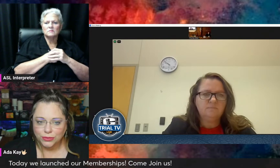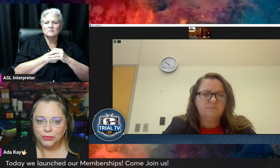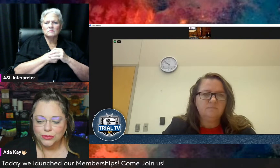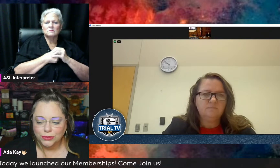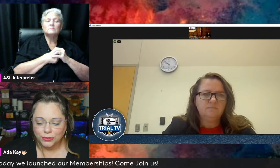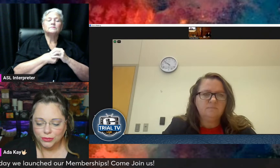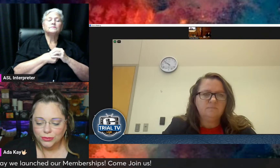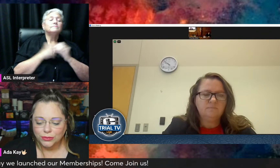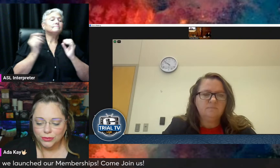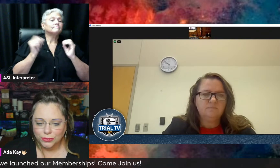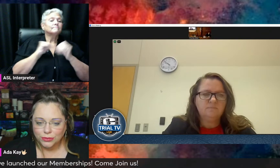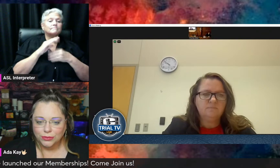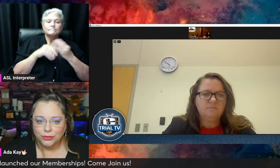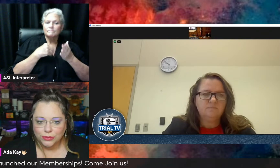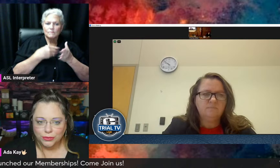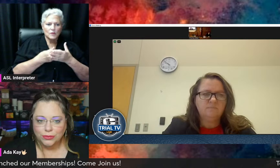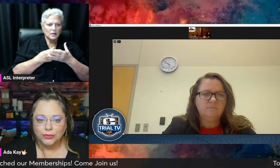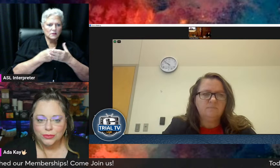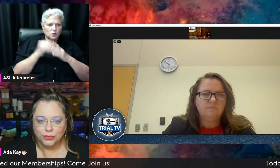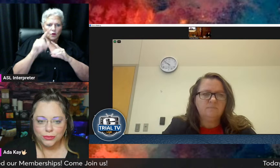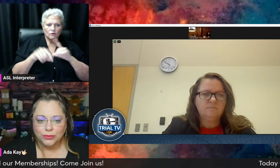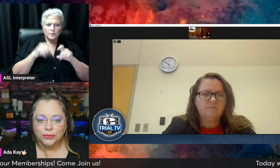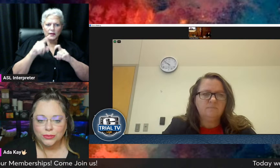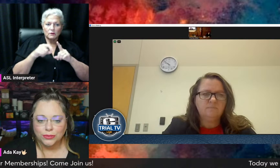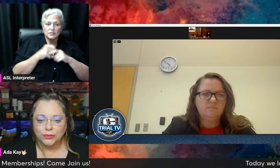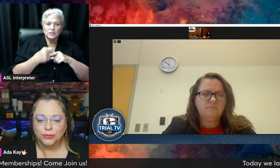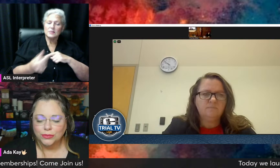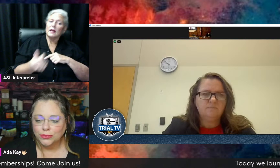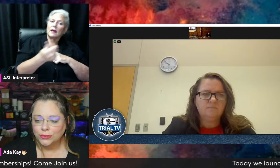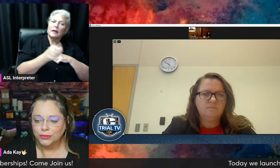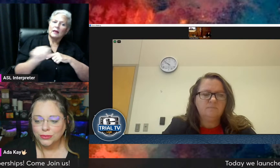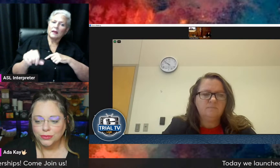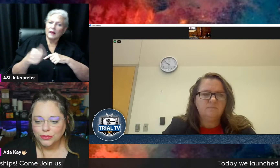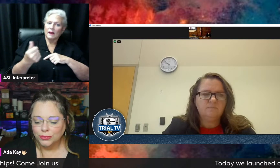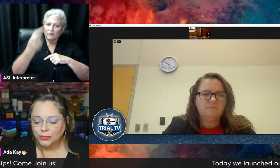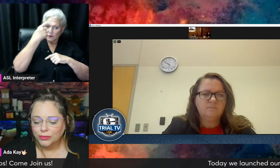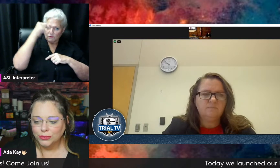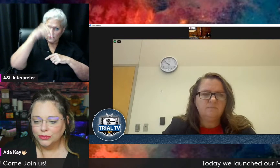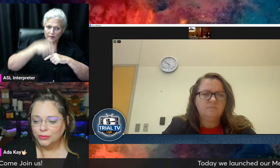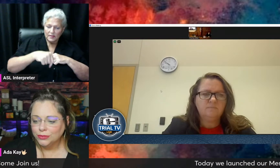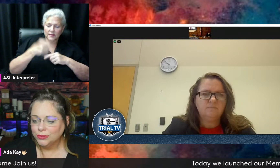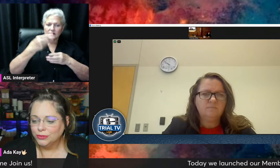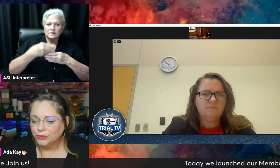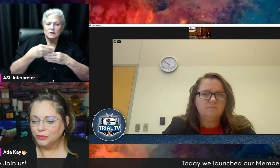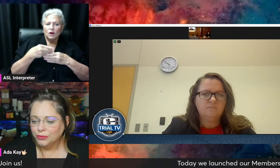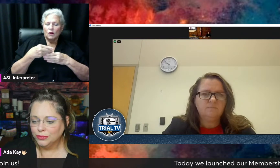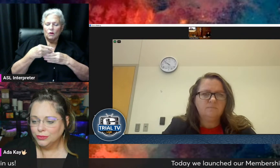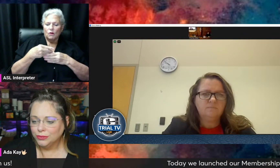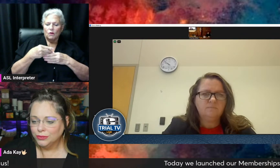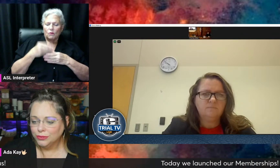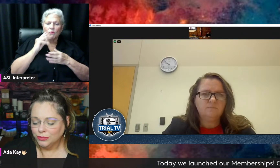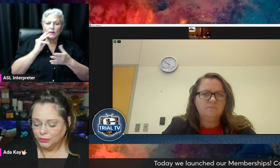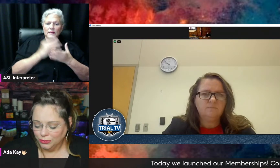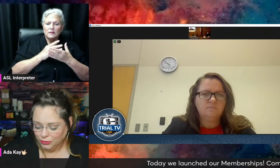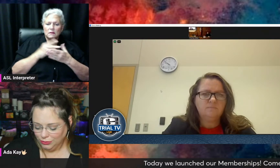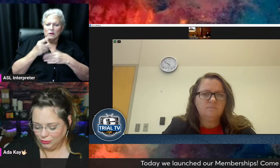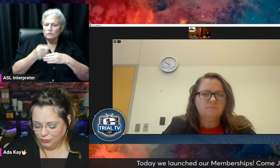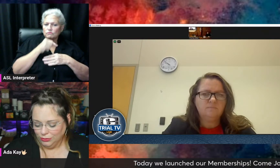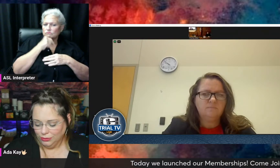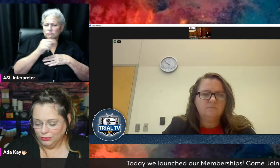No further questions. Mr. Nelson, anything else for this witness? Yes, you didn't find any dangerous